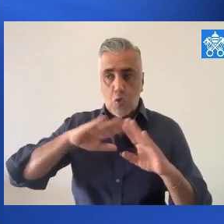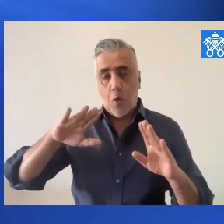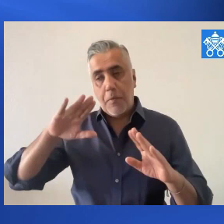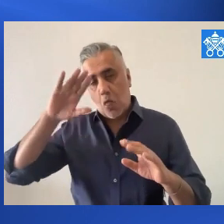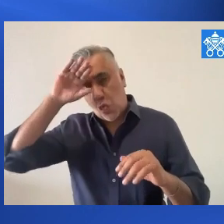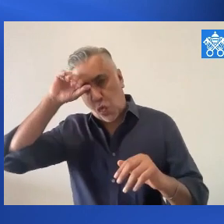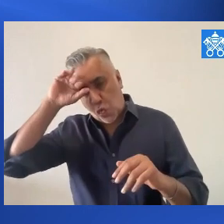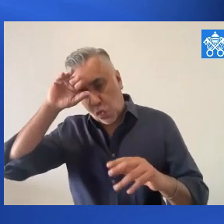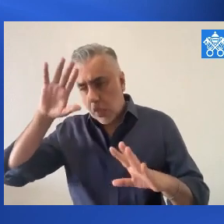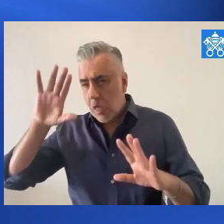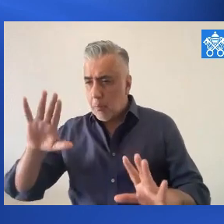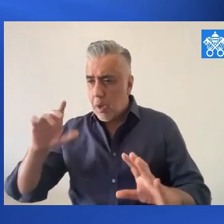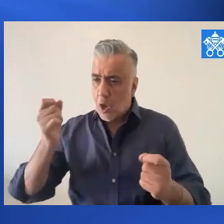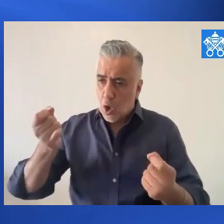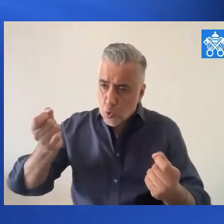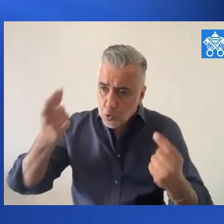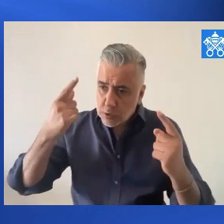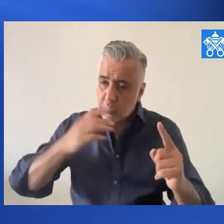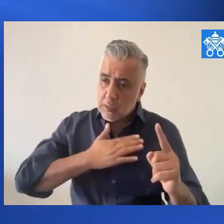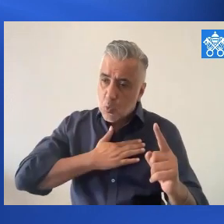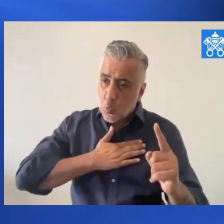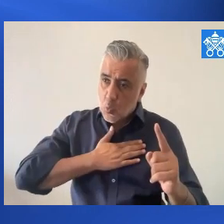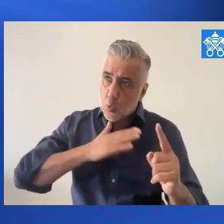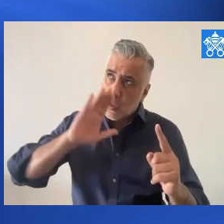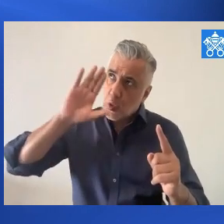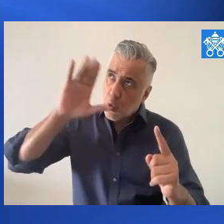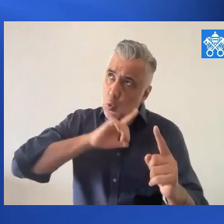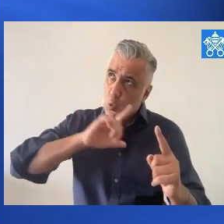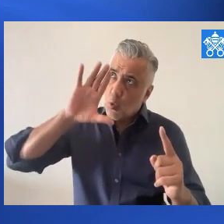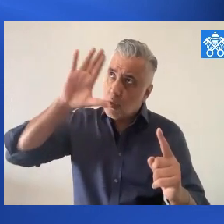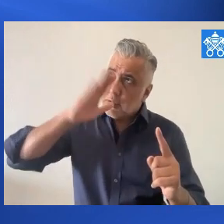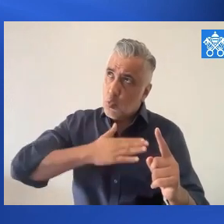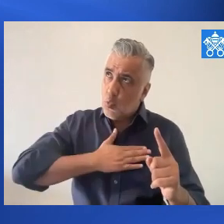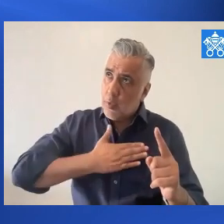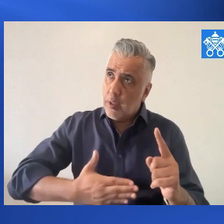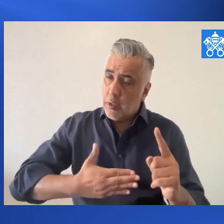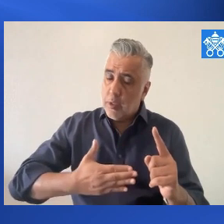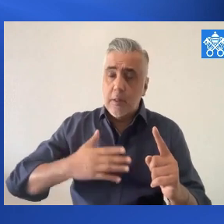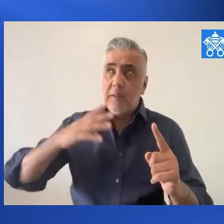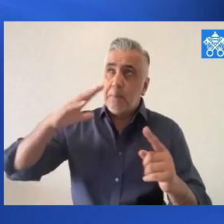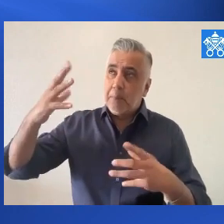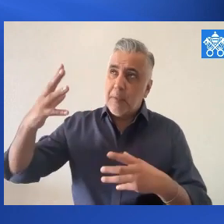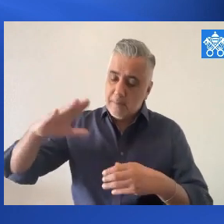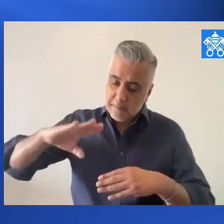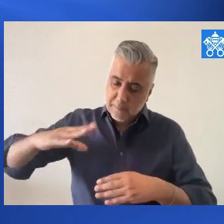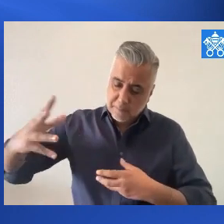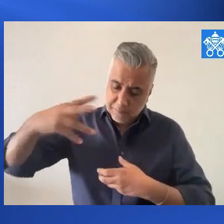wise. Do not be foolish, but understand what the will of the Lord